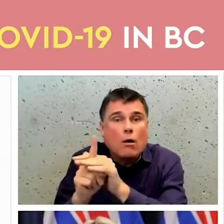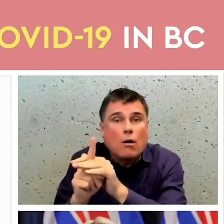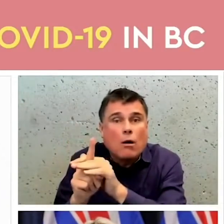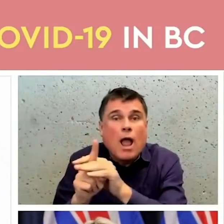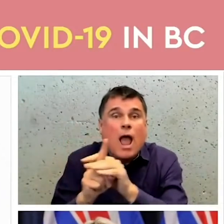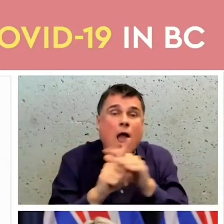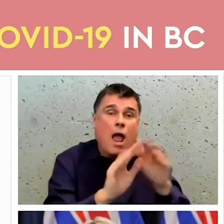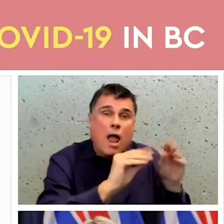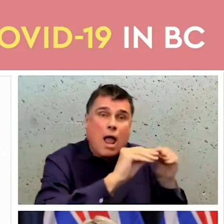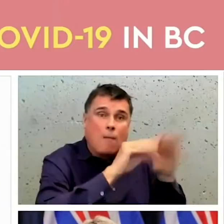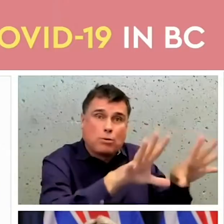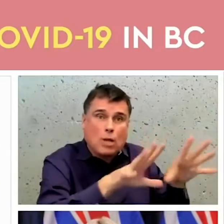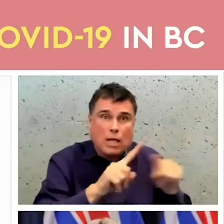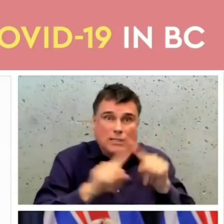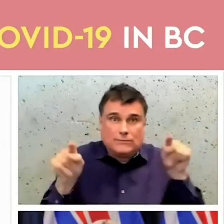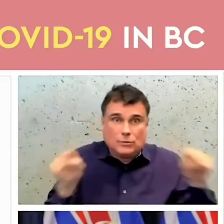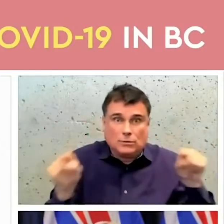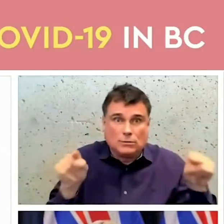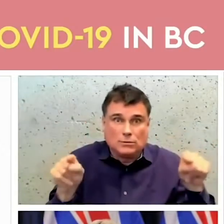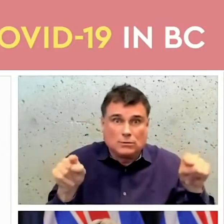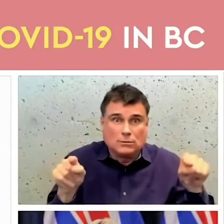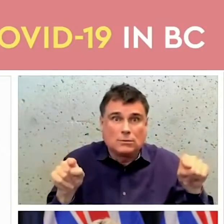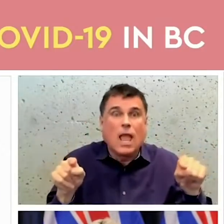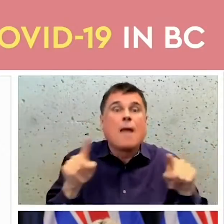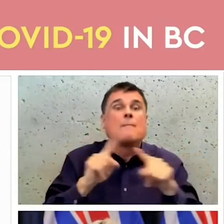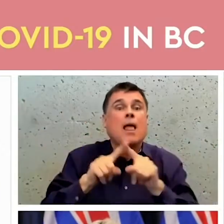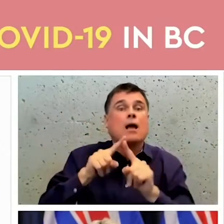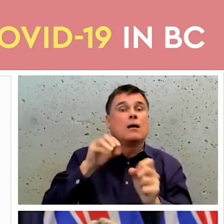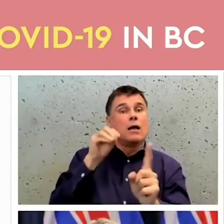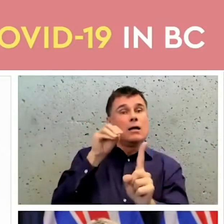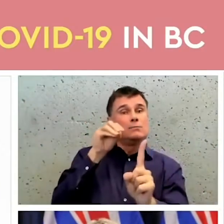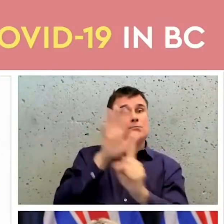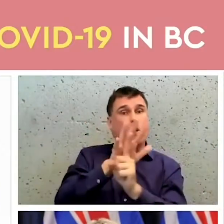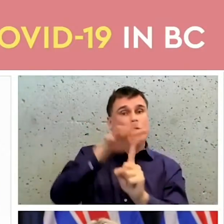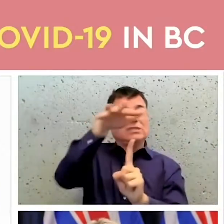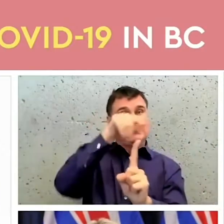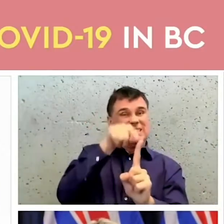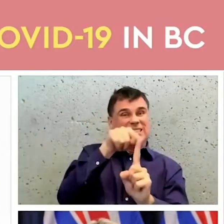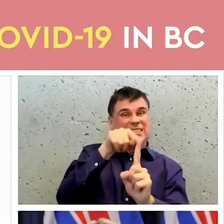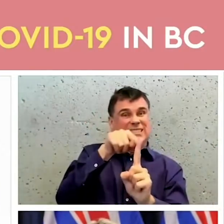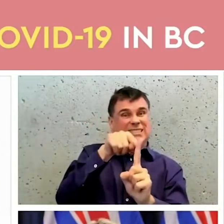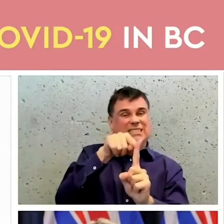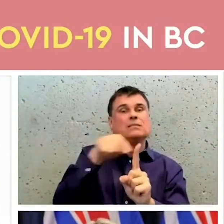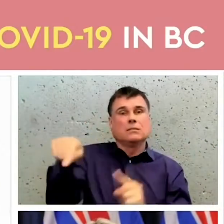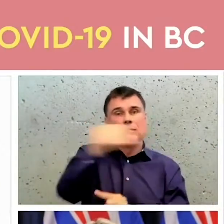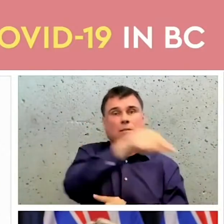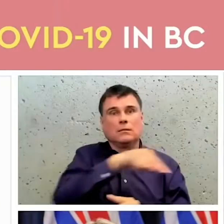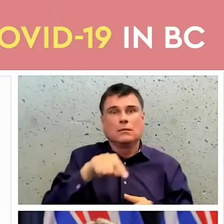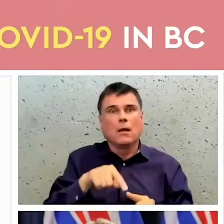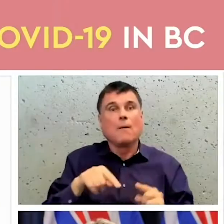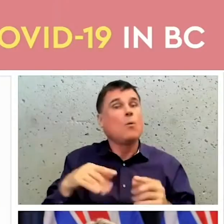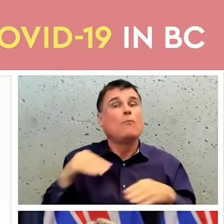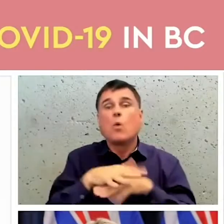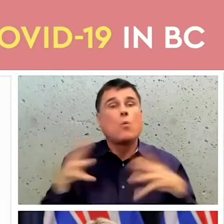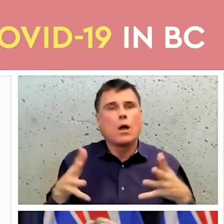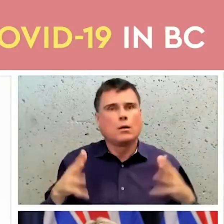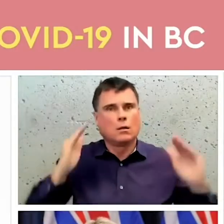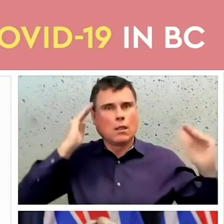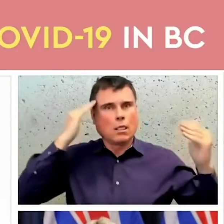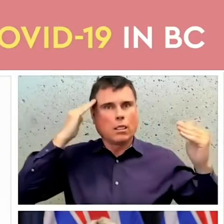in children. One of the things that will come out, it's in the situation report for schools that's posted today, is